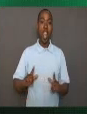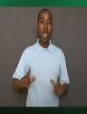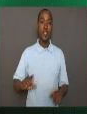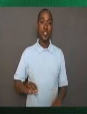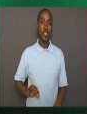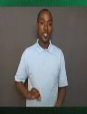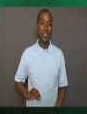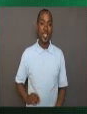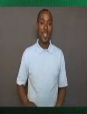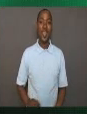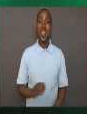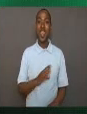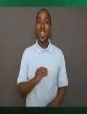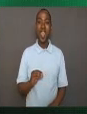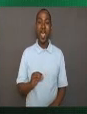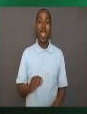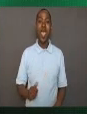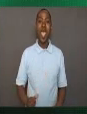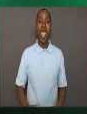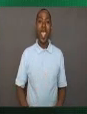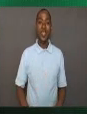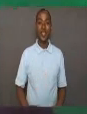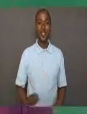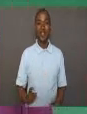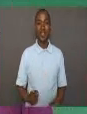intestine, and anus.